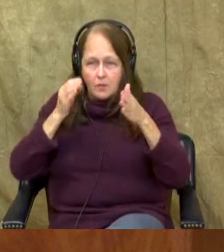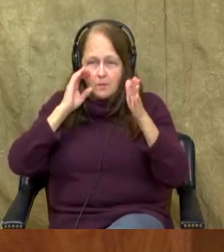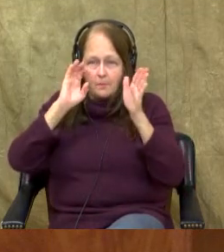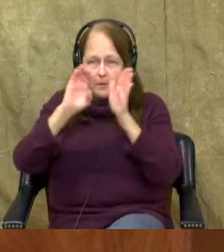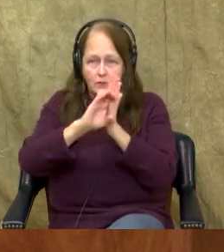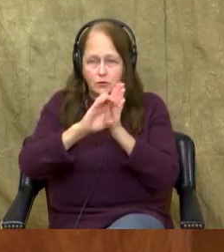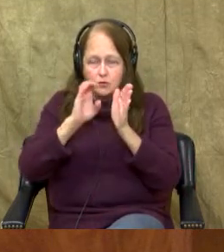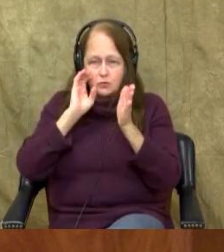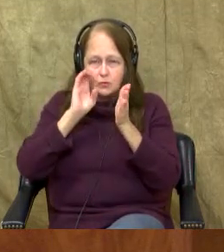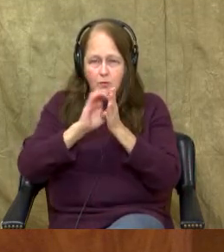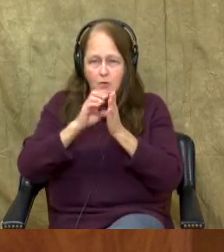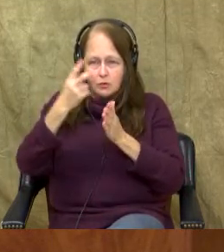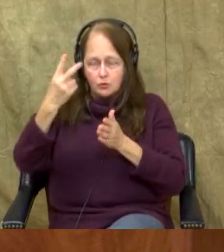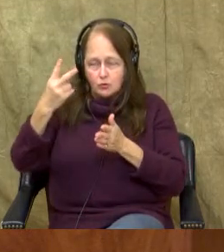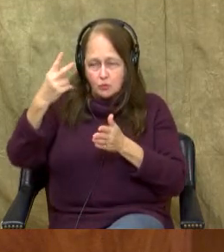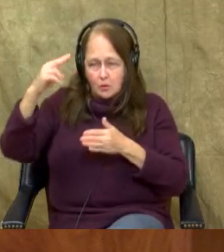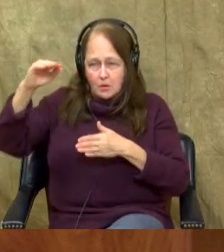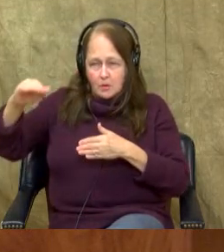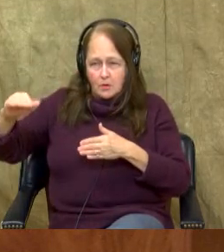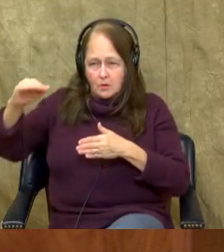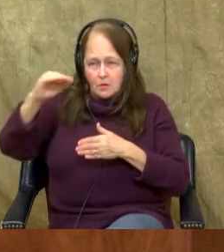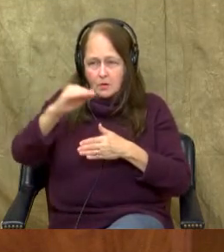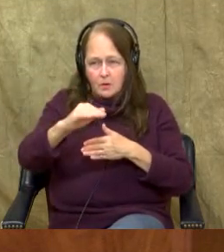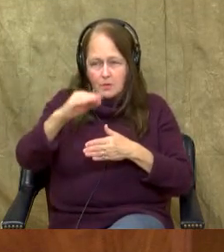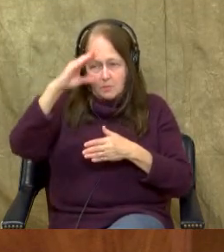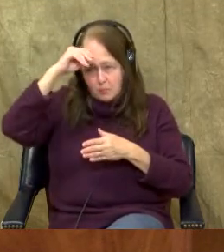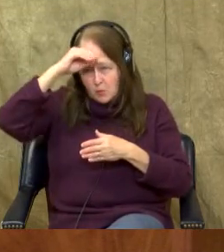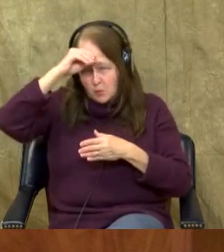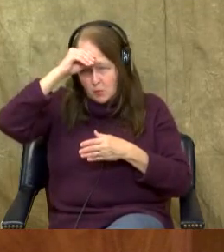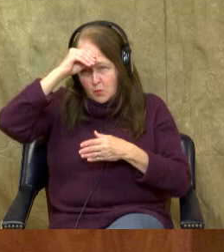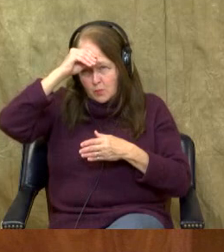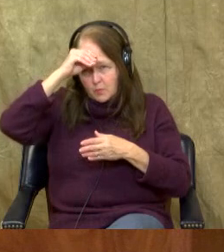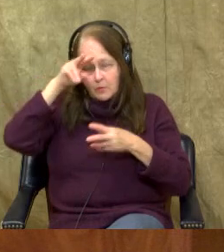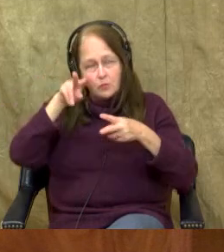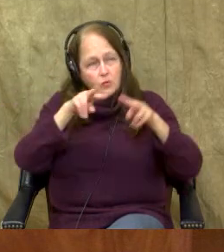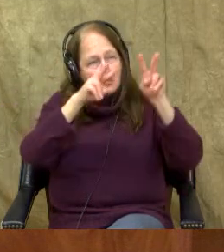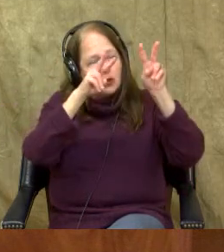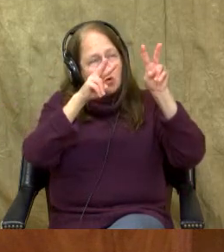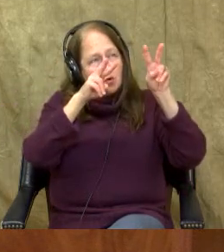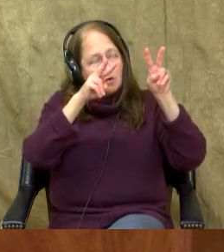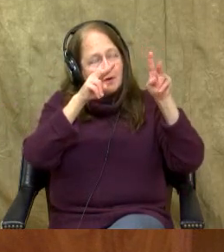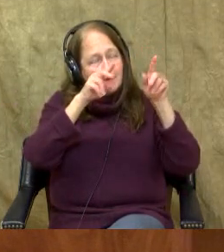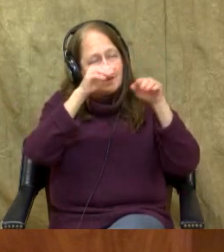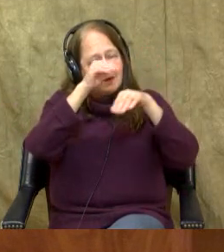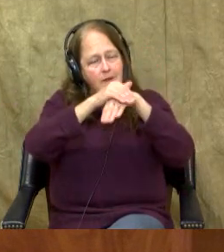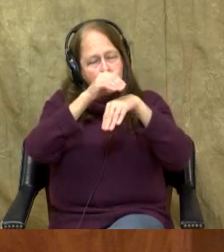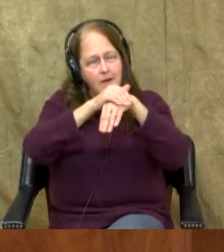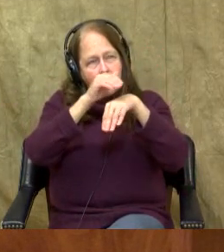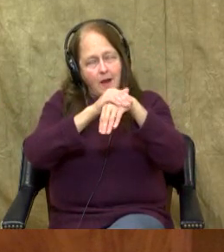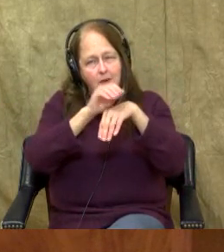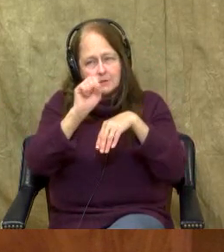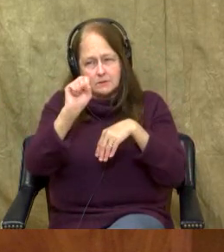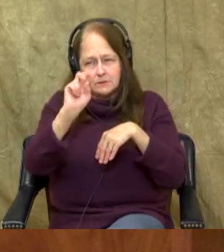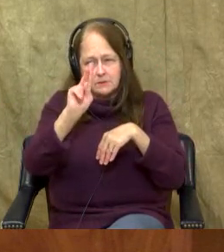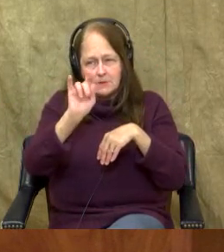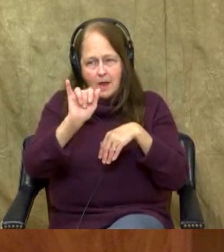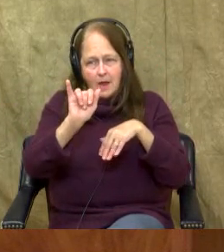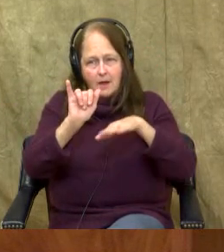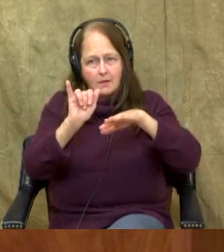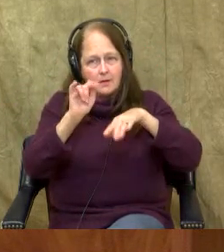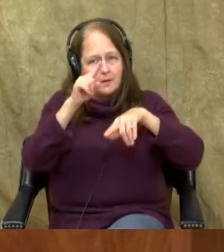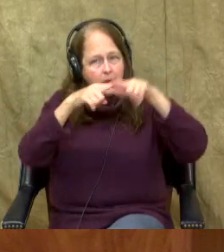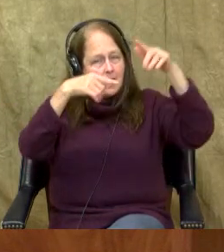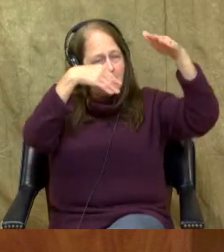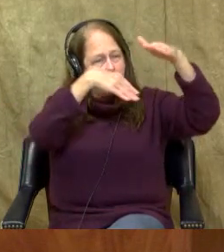picture. You have two little boys sitting here, and they're viewing that night sky with the stars. But they can't go